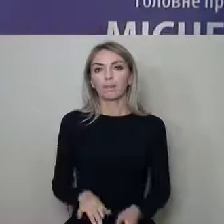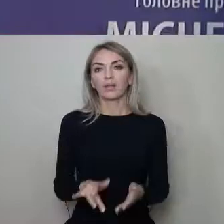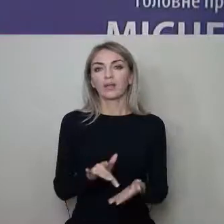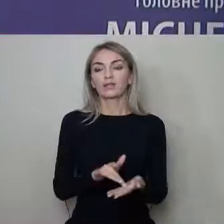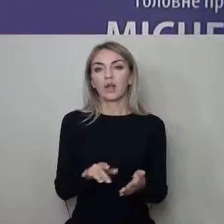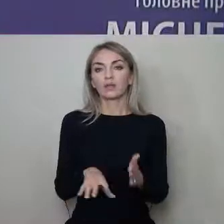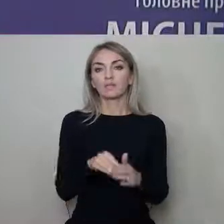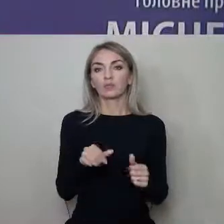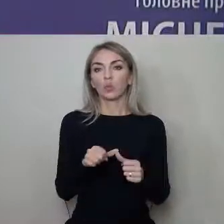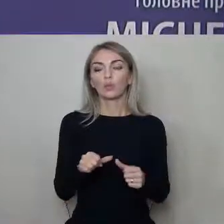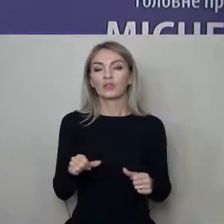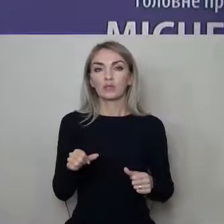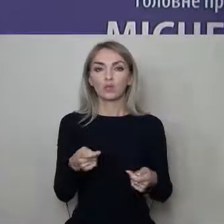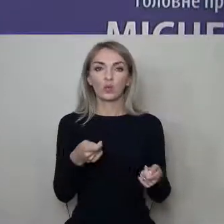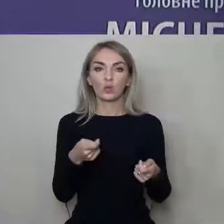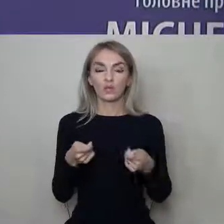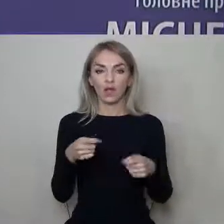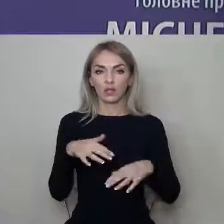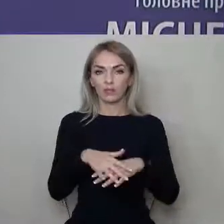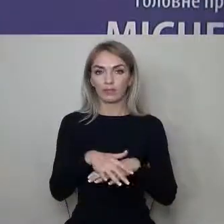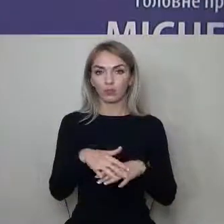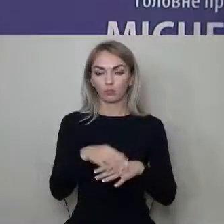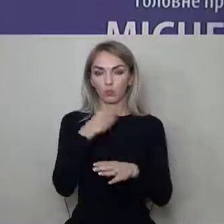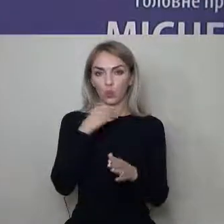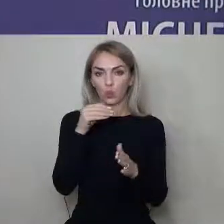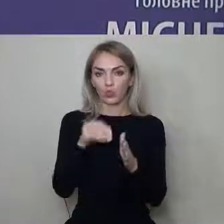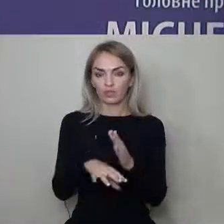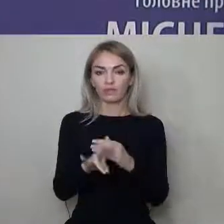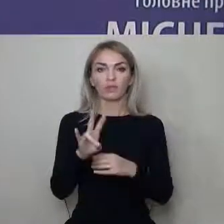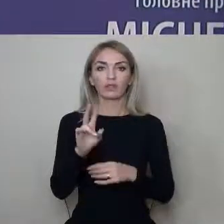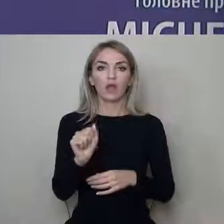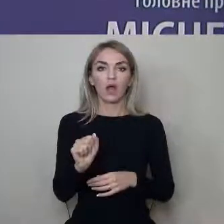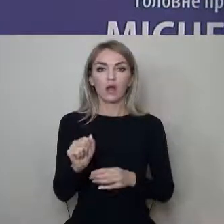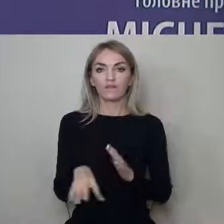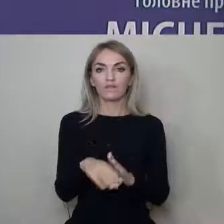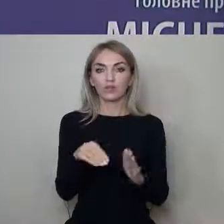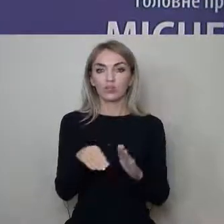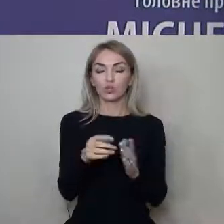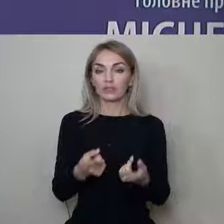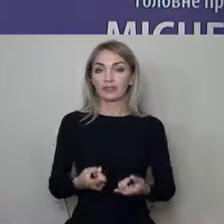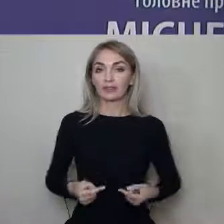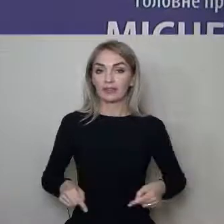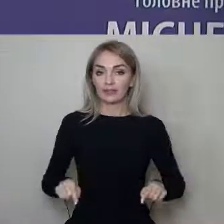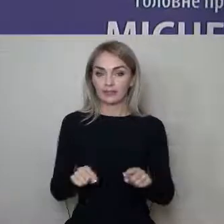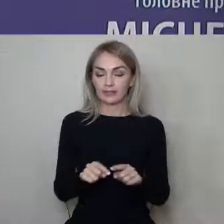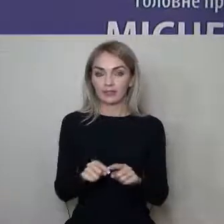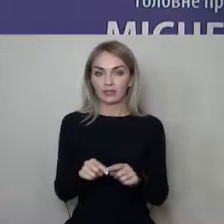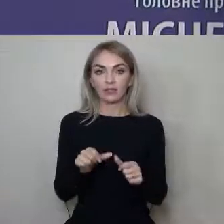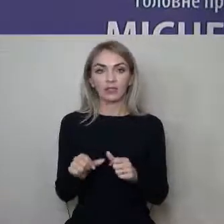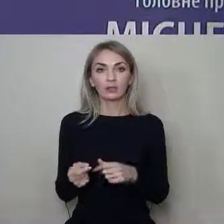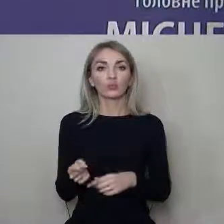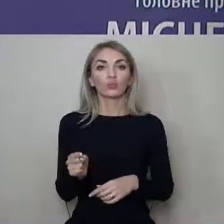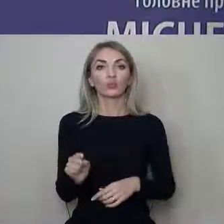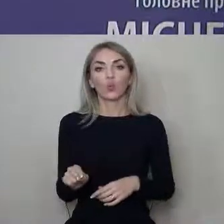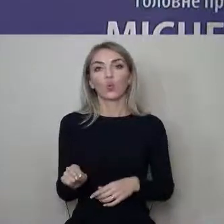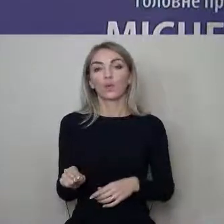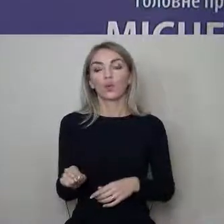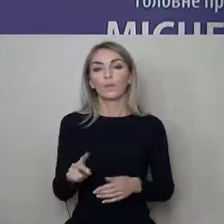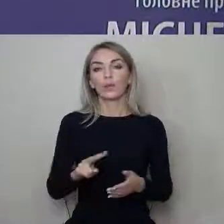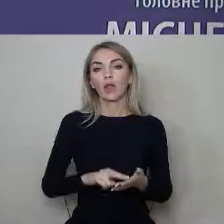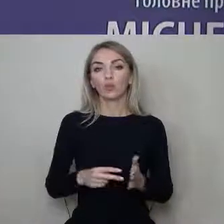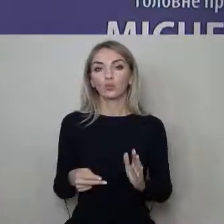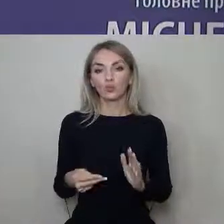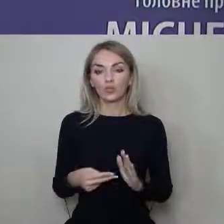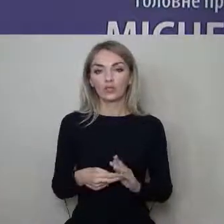do. At the CSC, we recently had simulation game to count votes at the polling